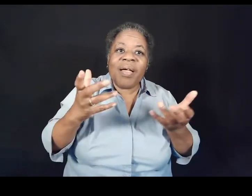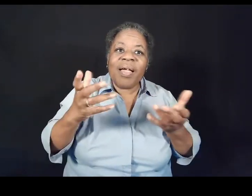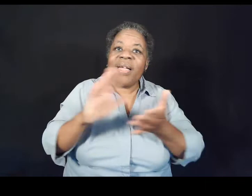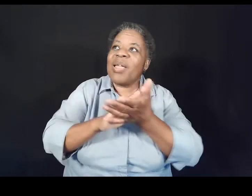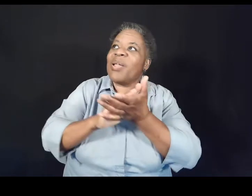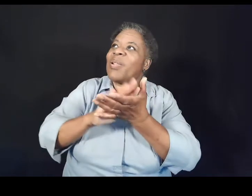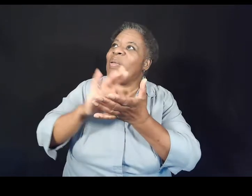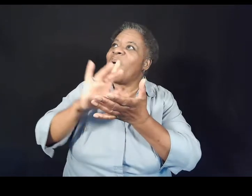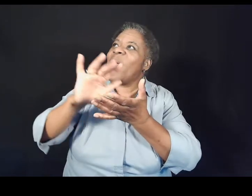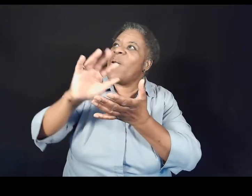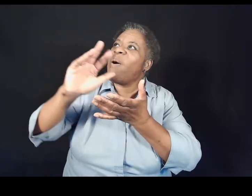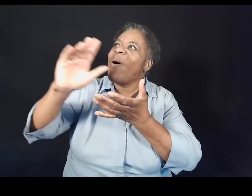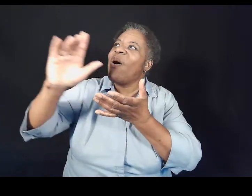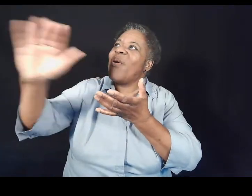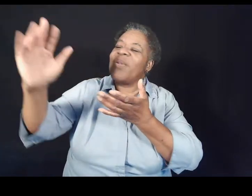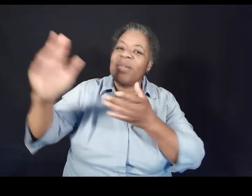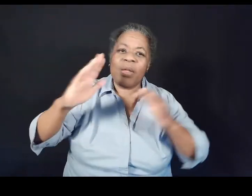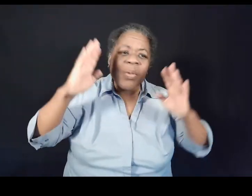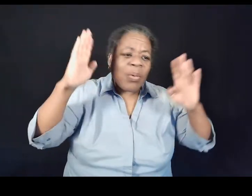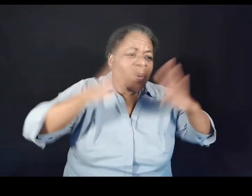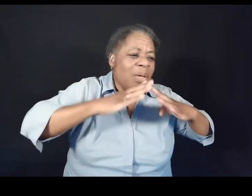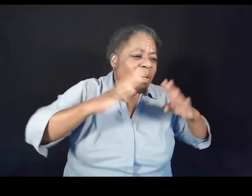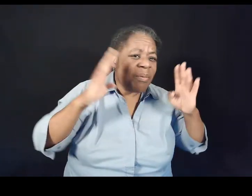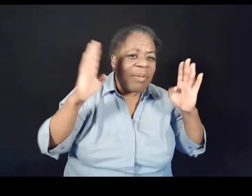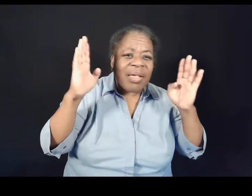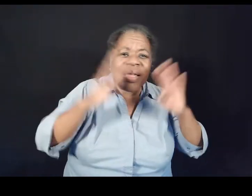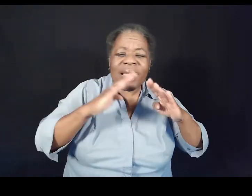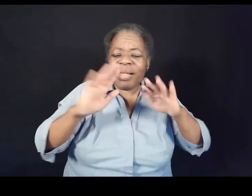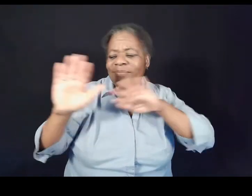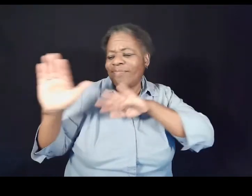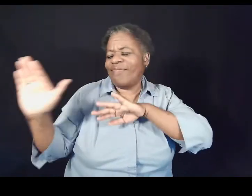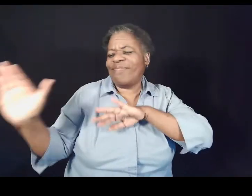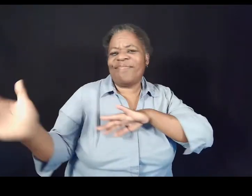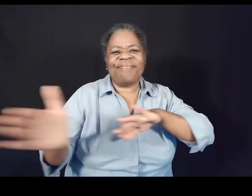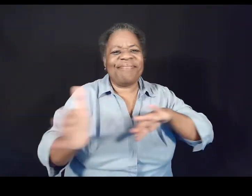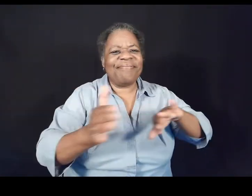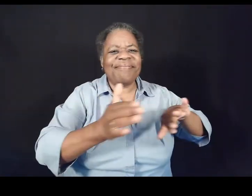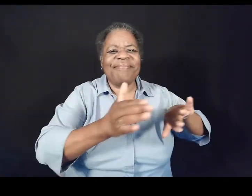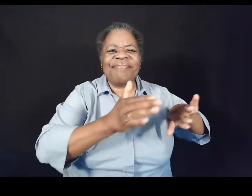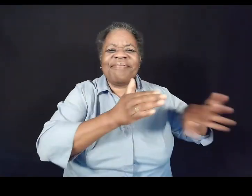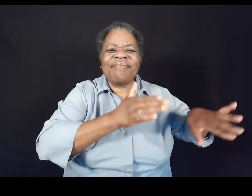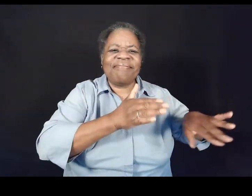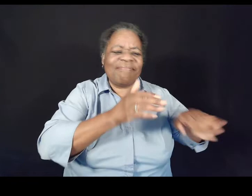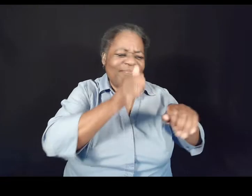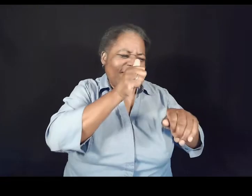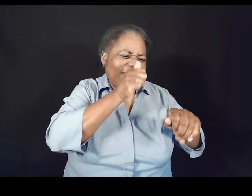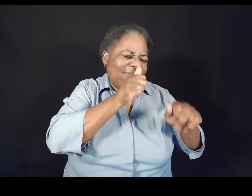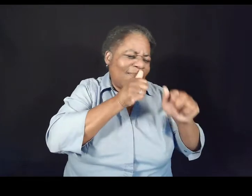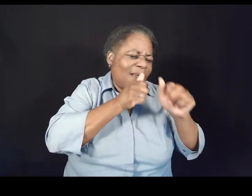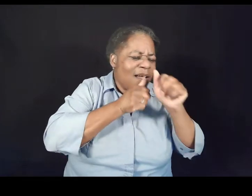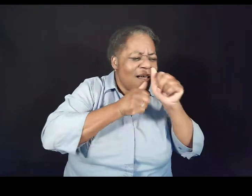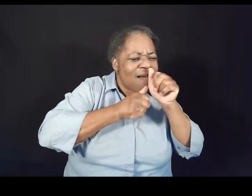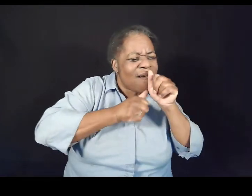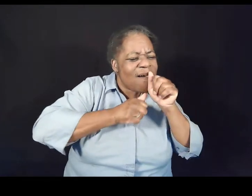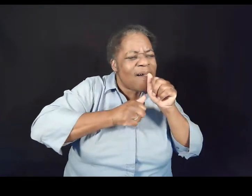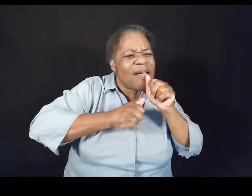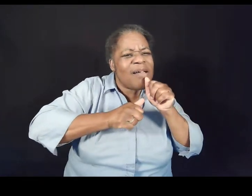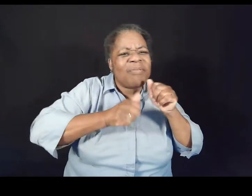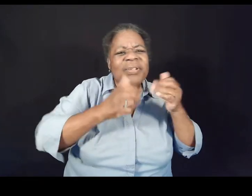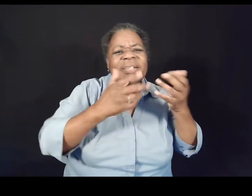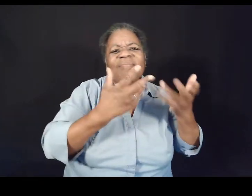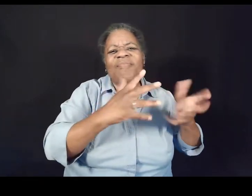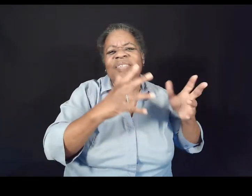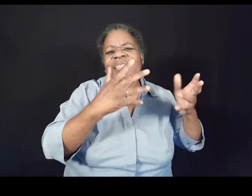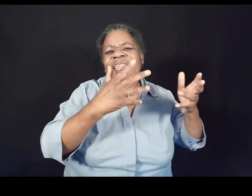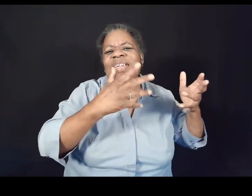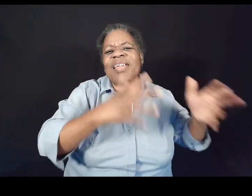No need to worry. This present suffering, there will